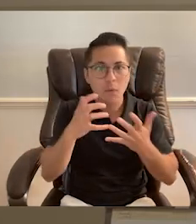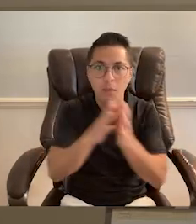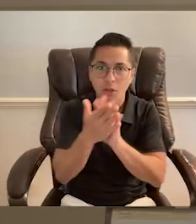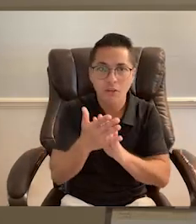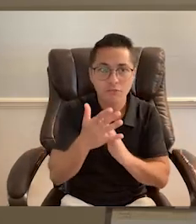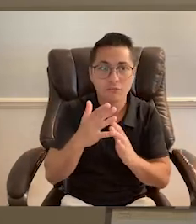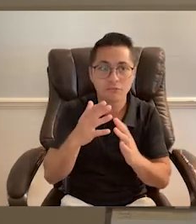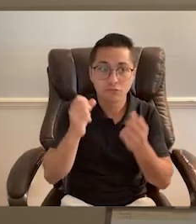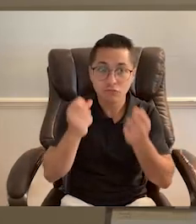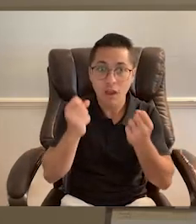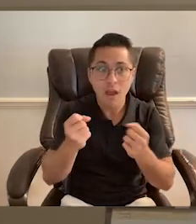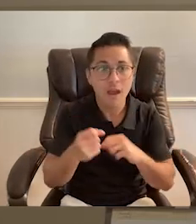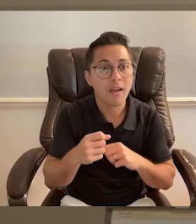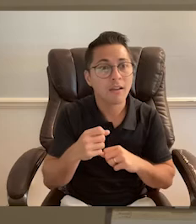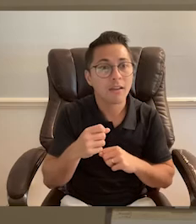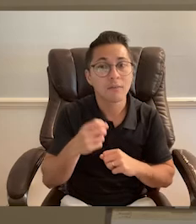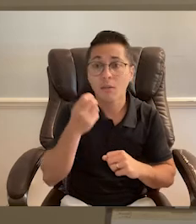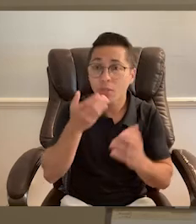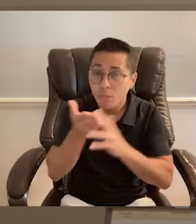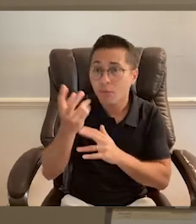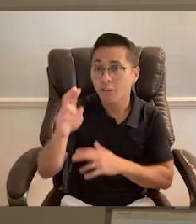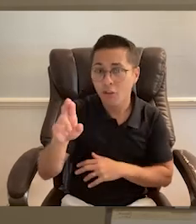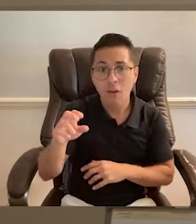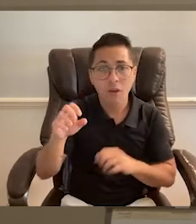So did you have a project?